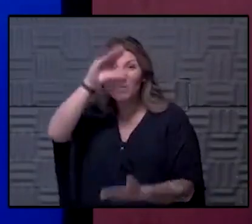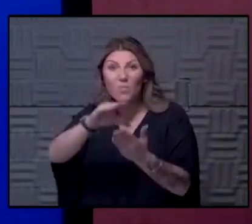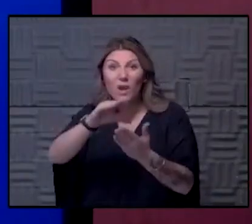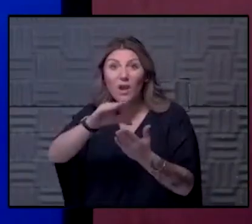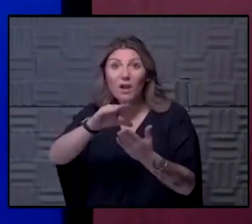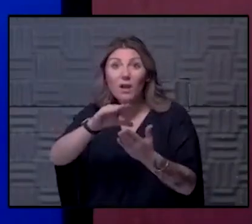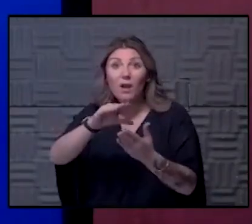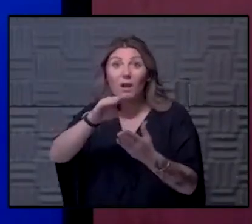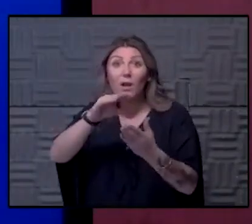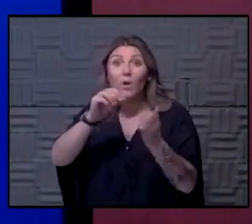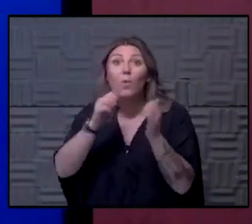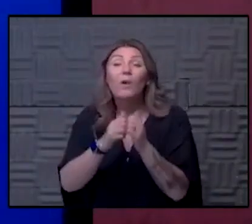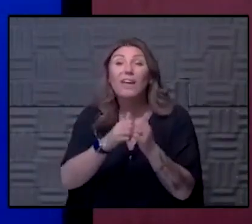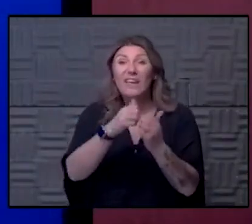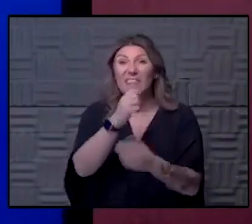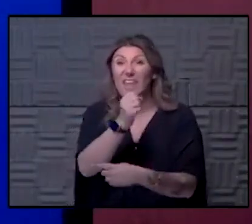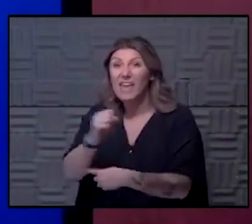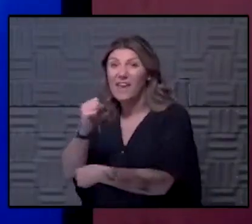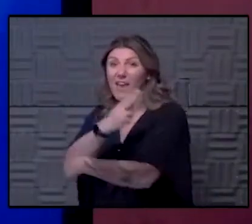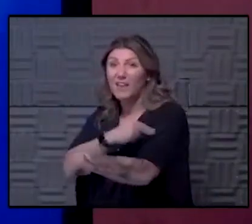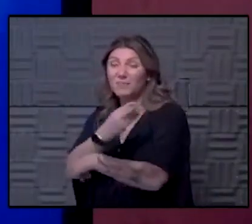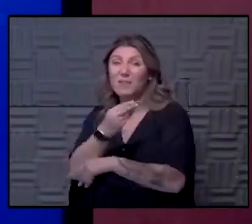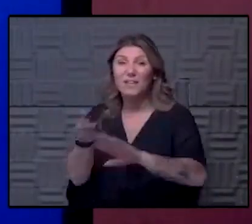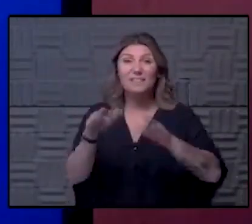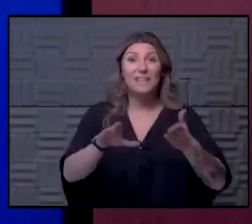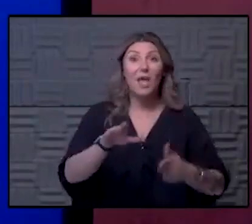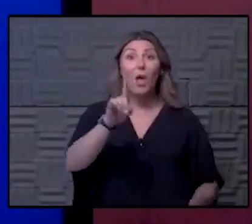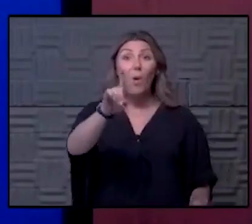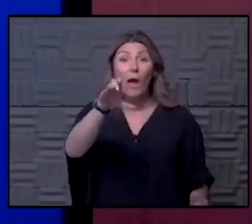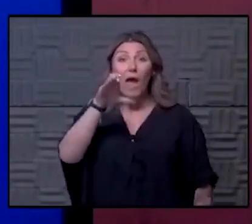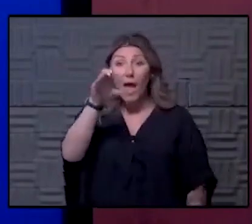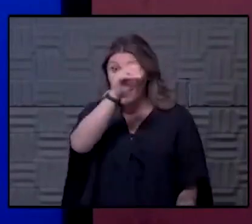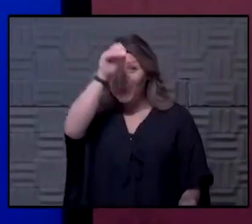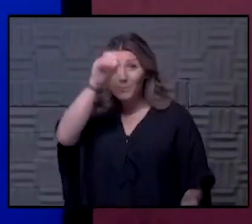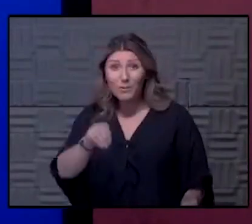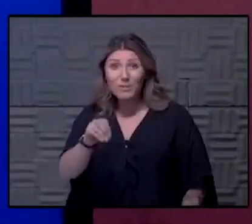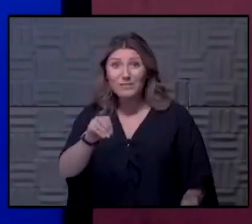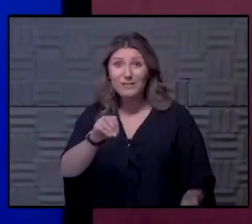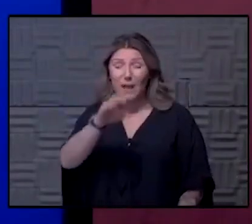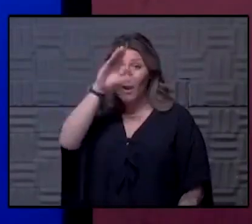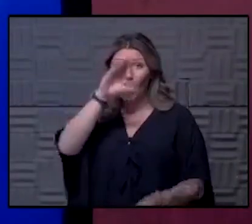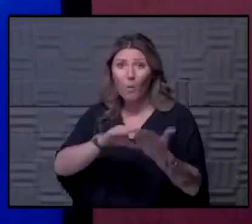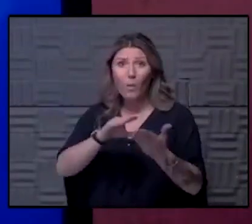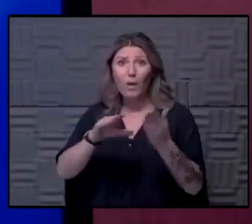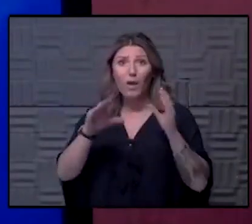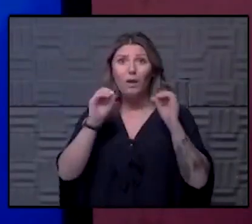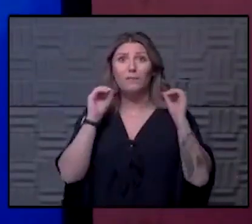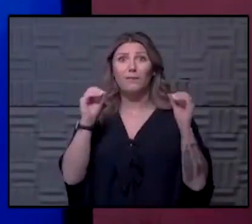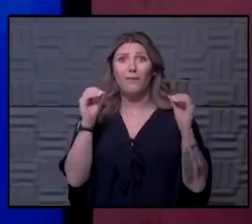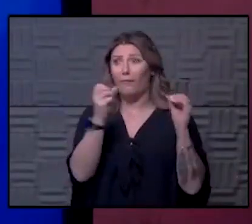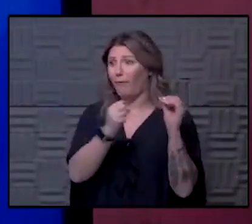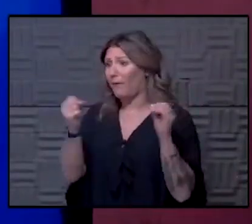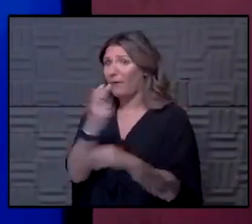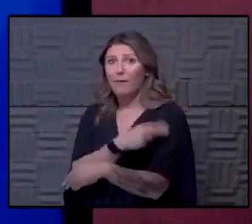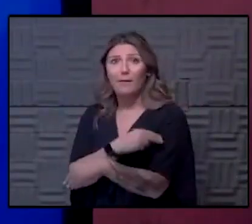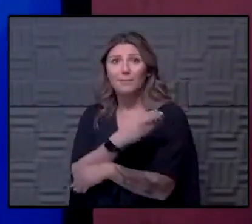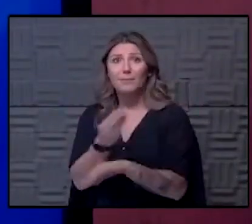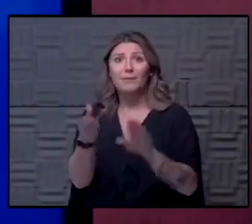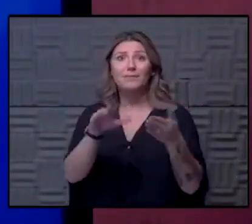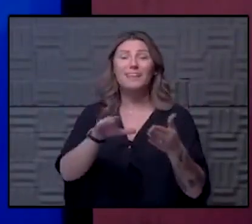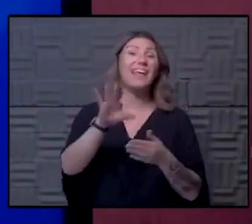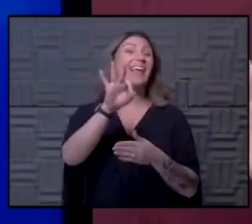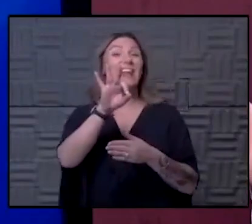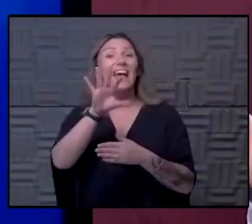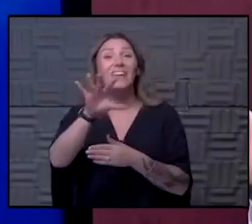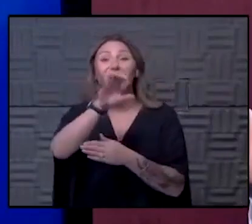in hospitalization and death. Well, we have a 100% reduction in hospitalization and death, and a 95% reduction